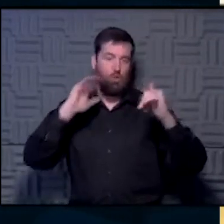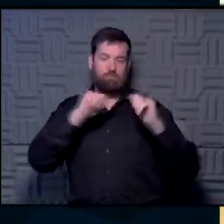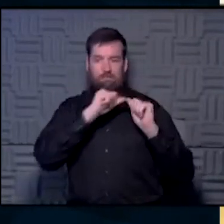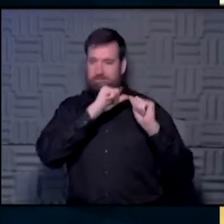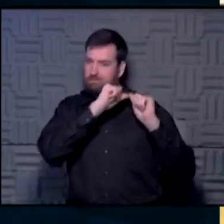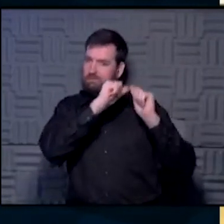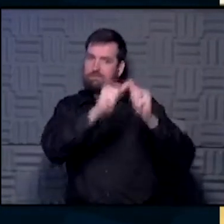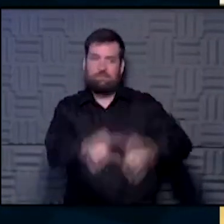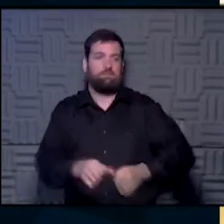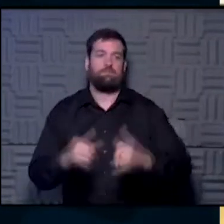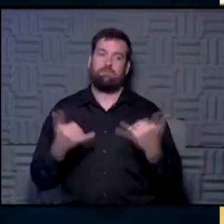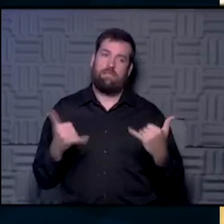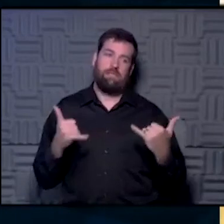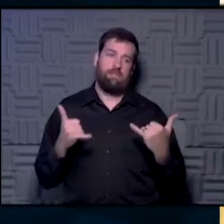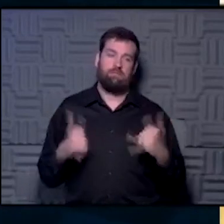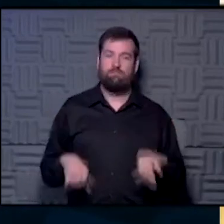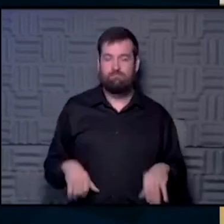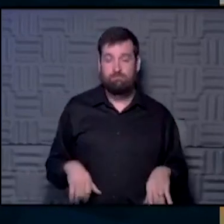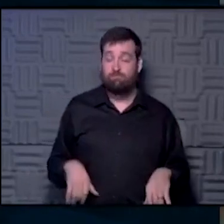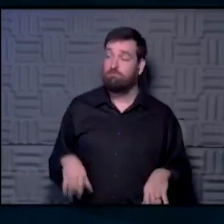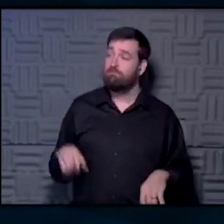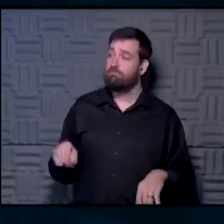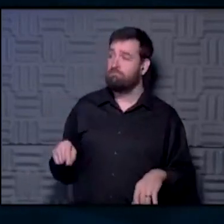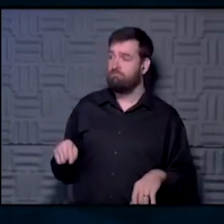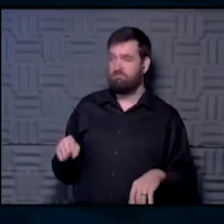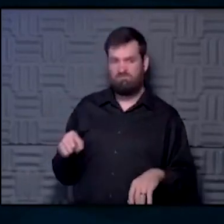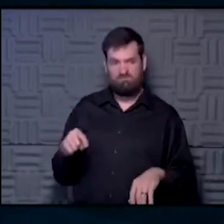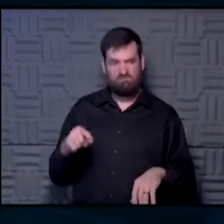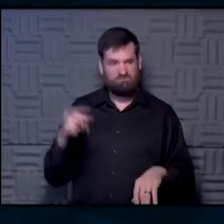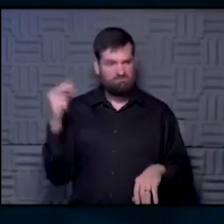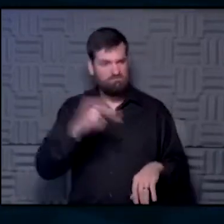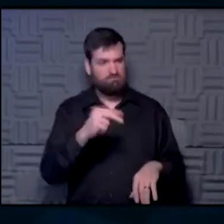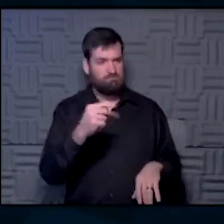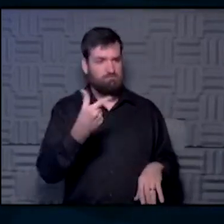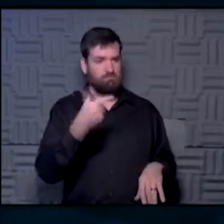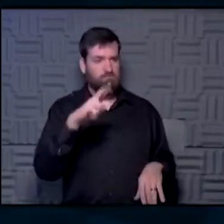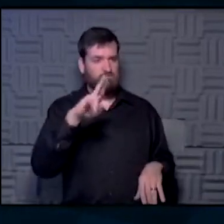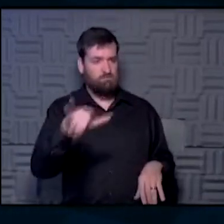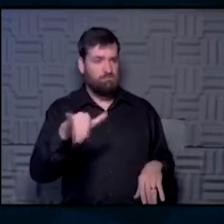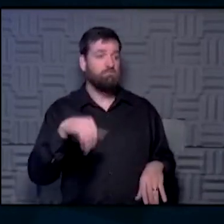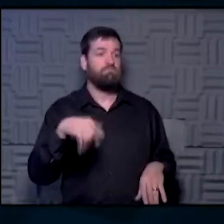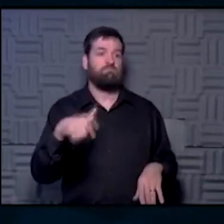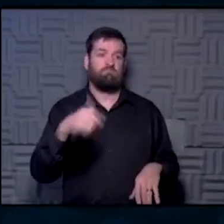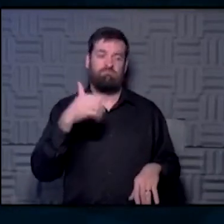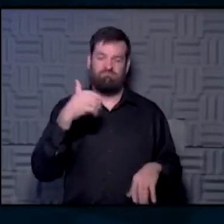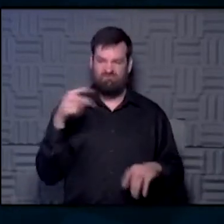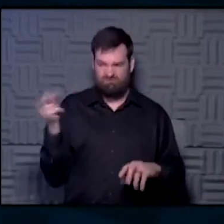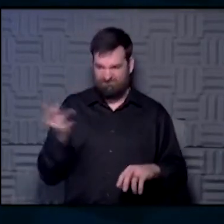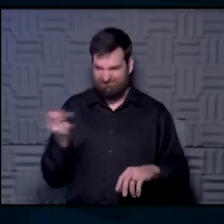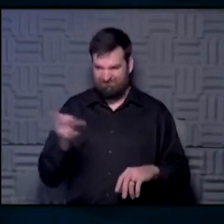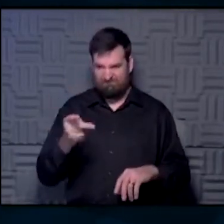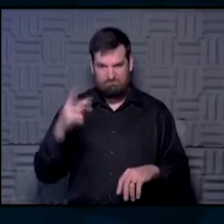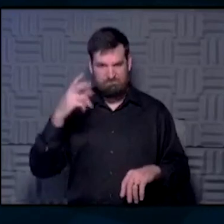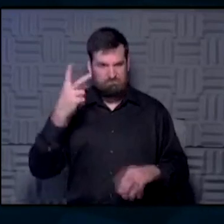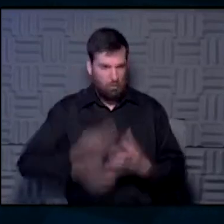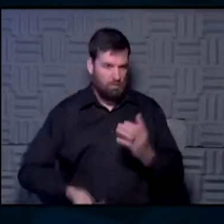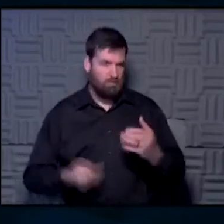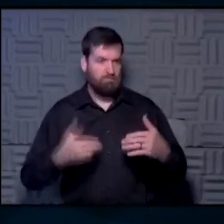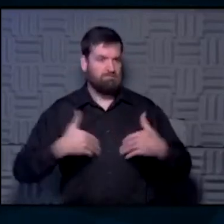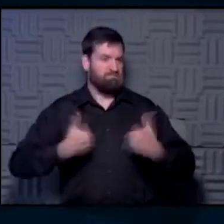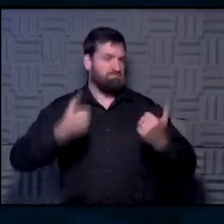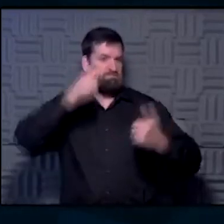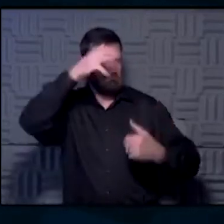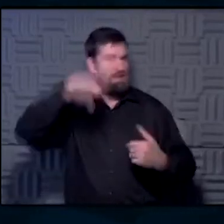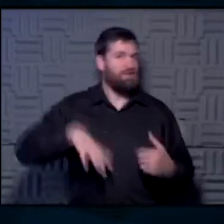as long as they can. And this is a look at Guy. He is in good company. Both of these guys, these young